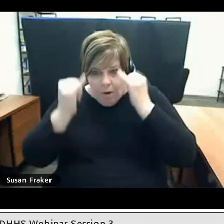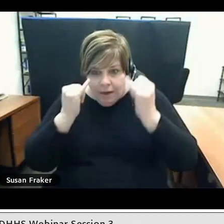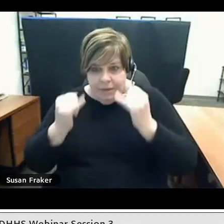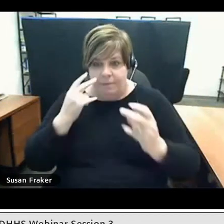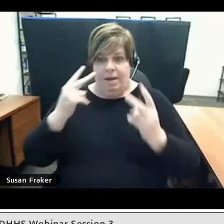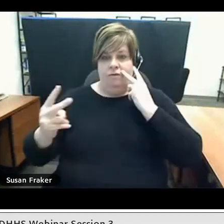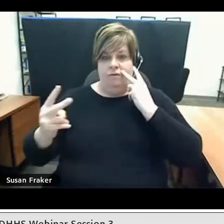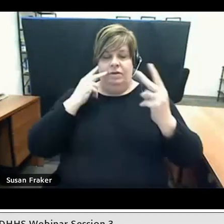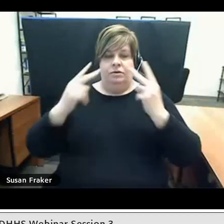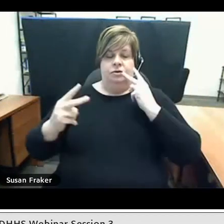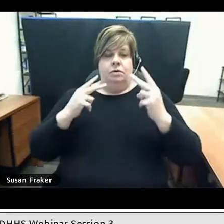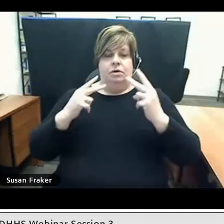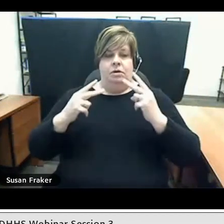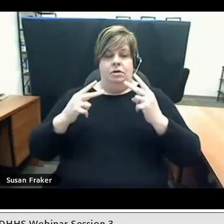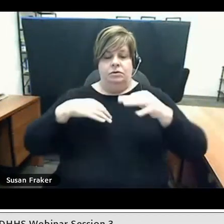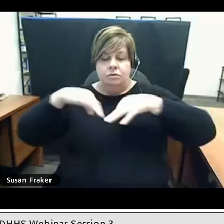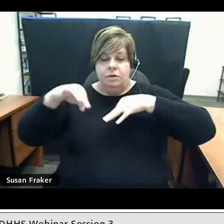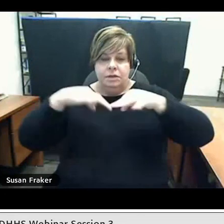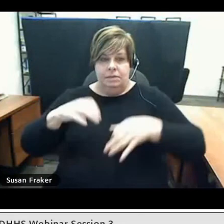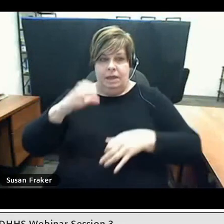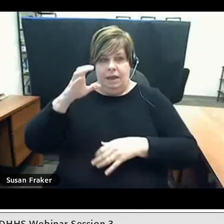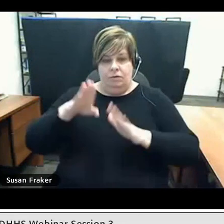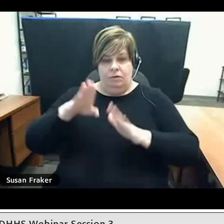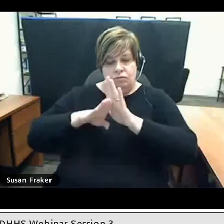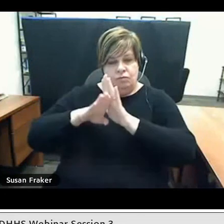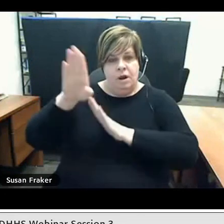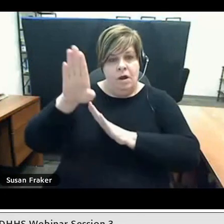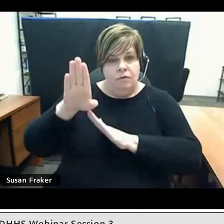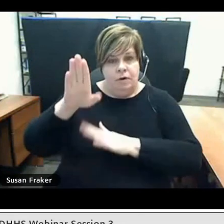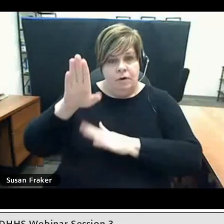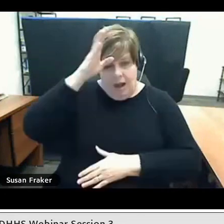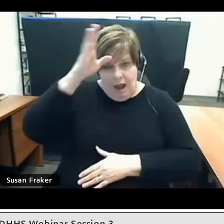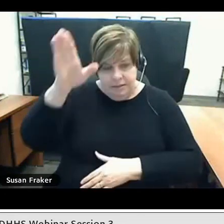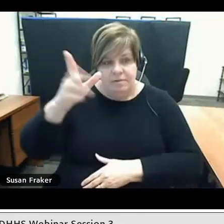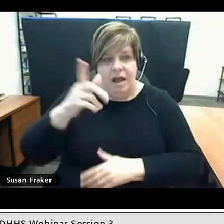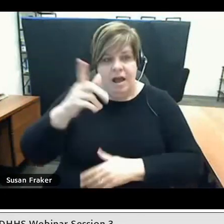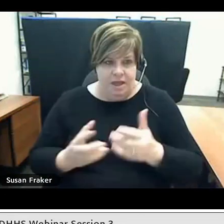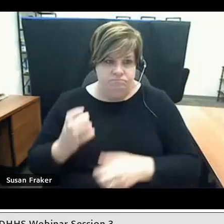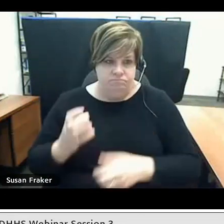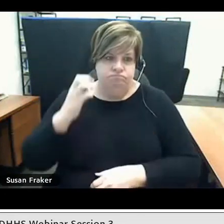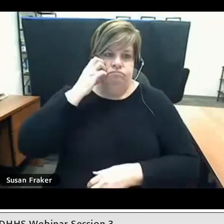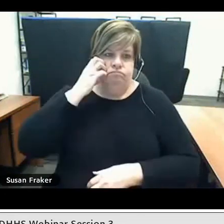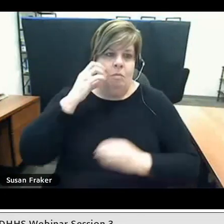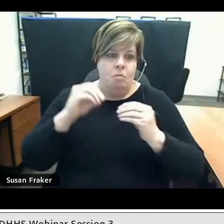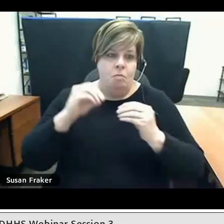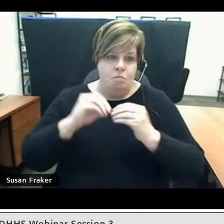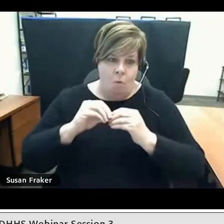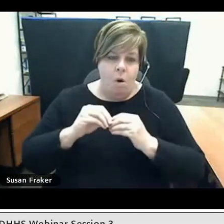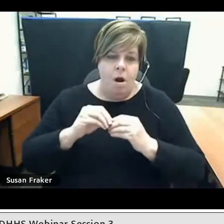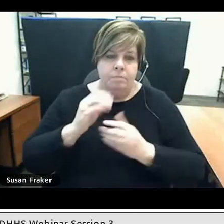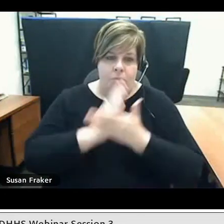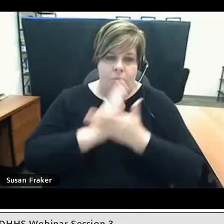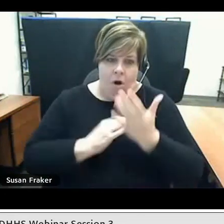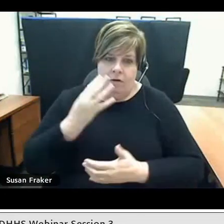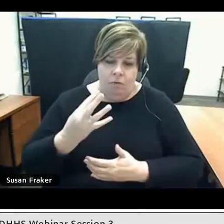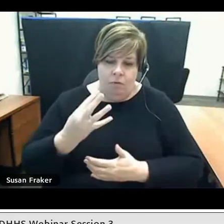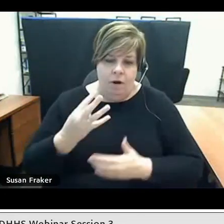ways to explain recovery concepts. So I think we'll be heavy on that in our last session and giving you some really